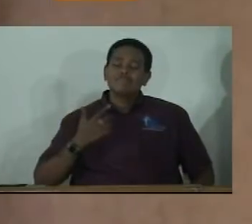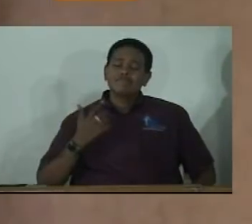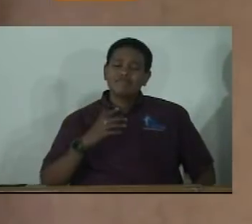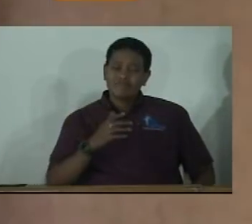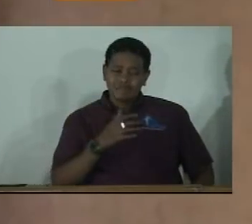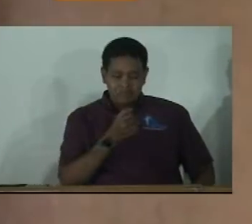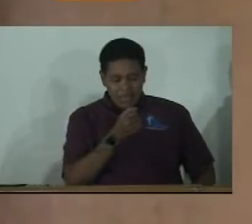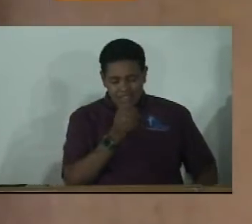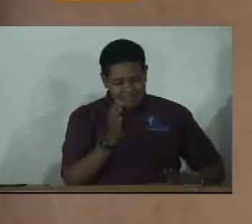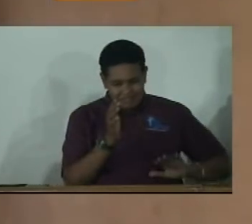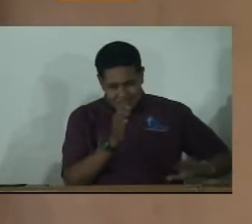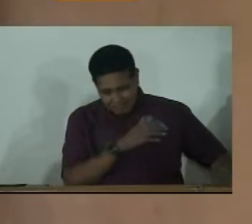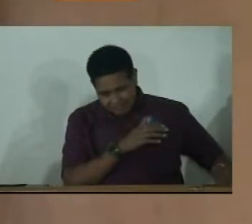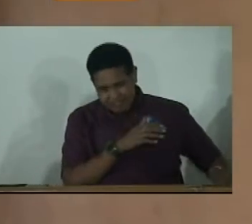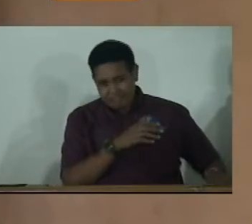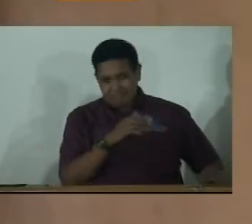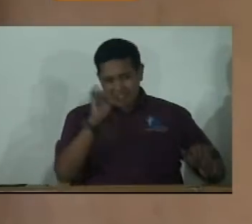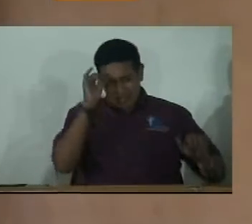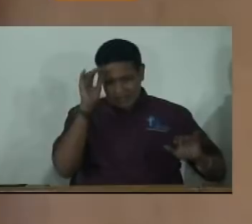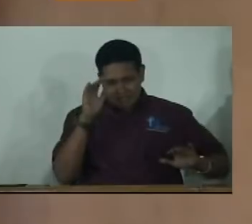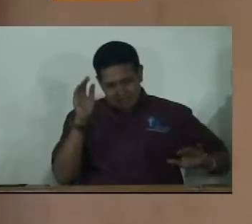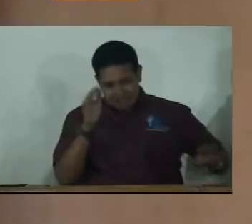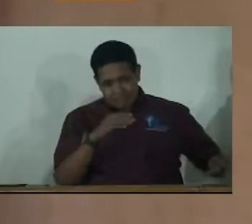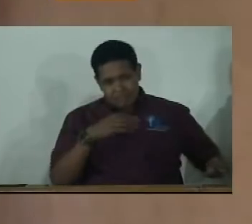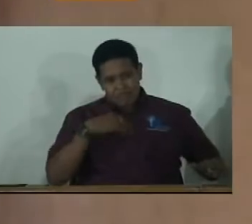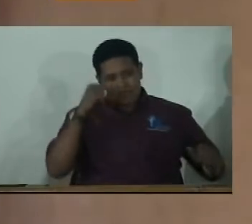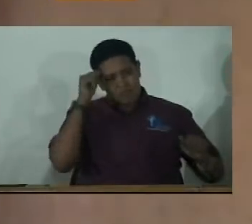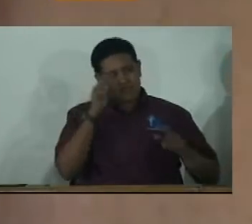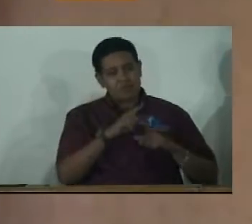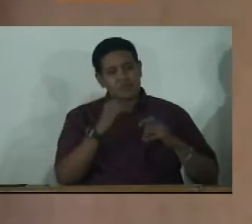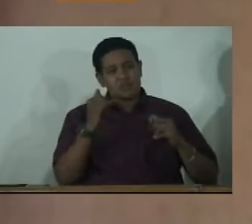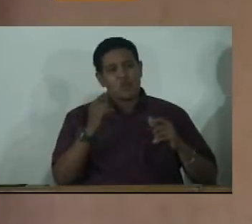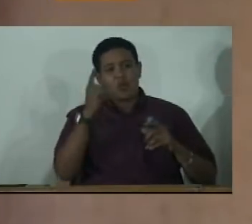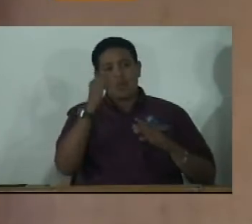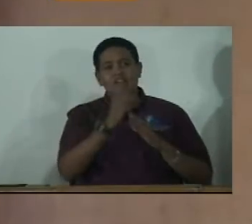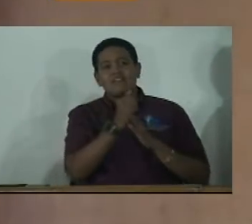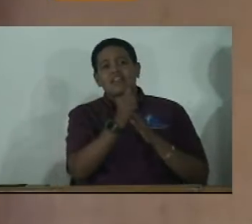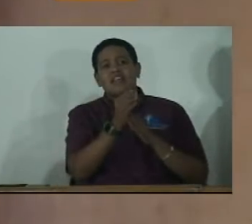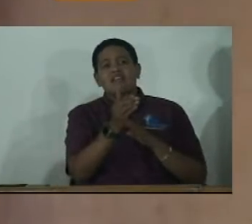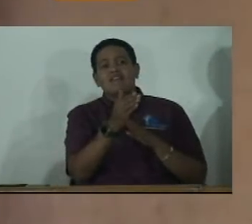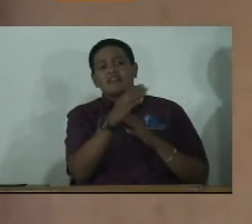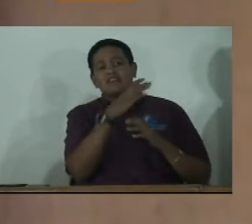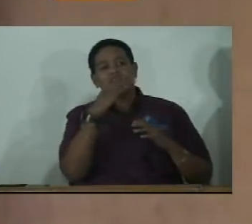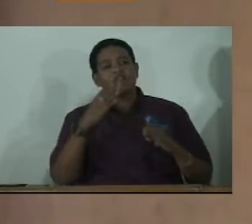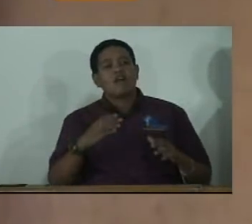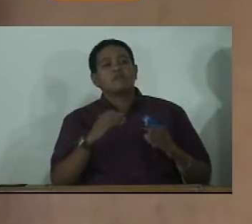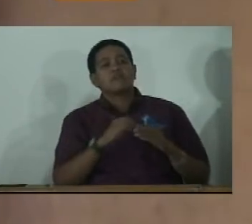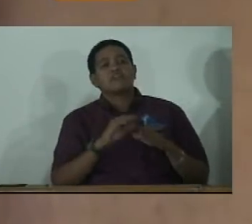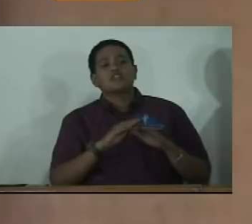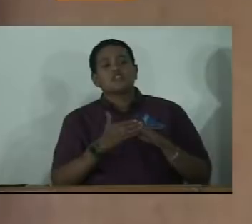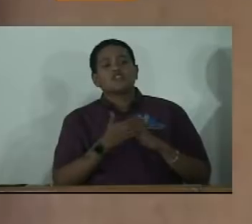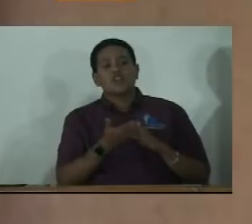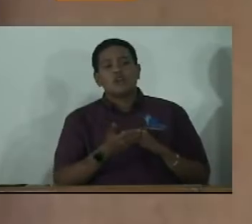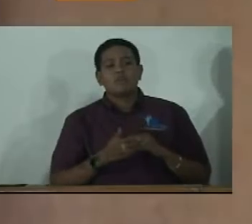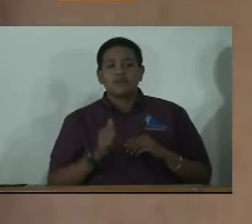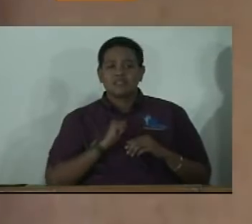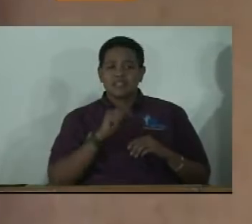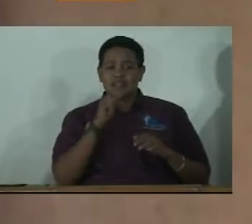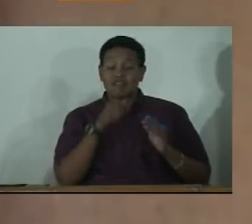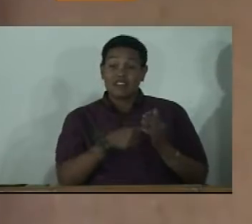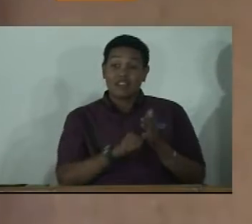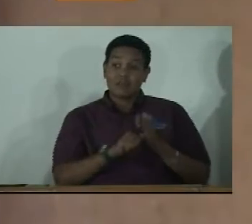dairy, and my brother is now one of the leading fish farmers in Jamaica. And I'm